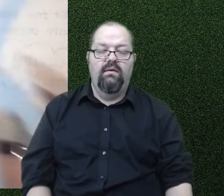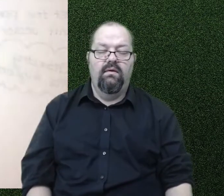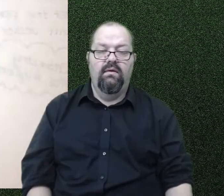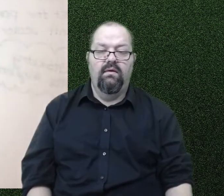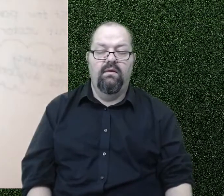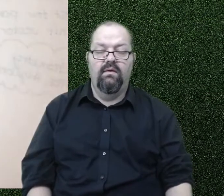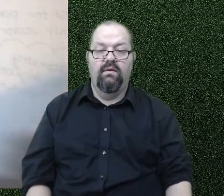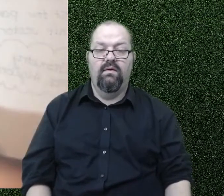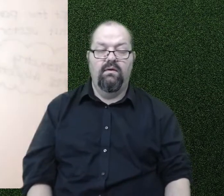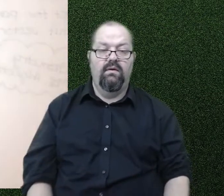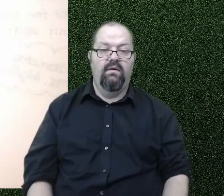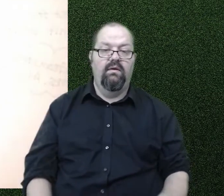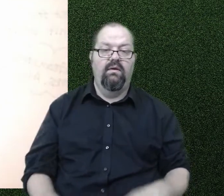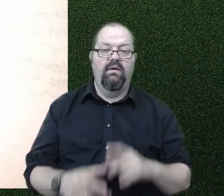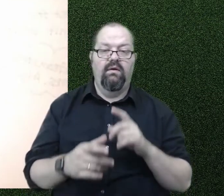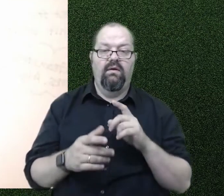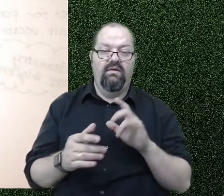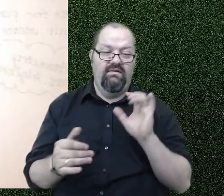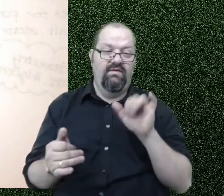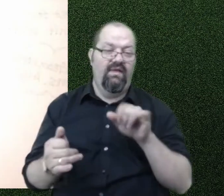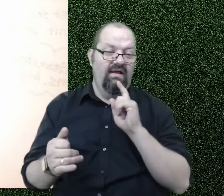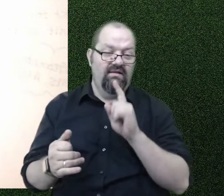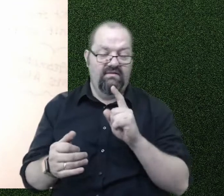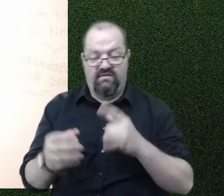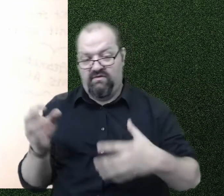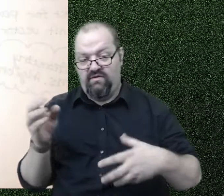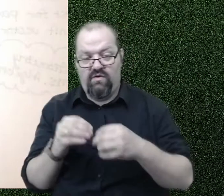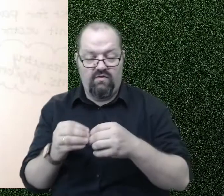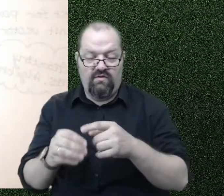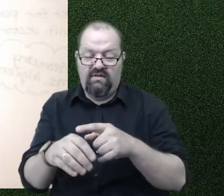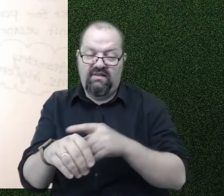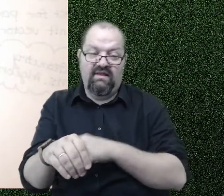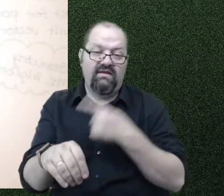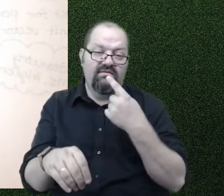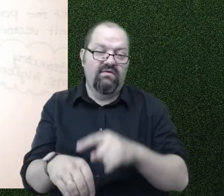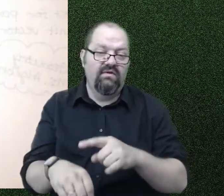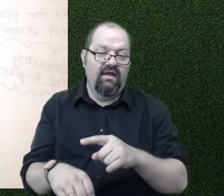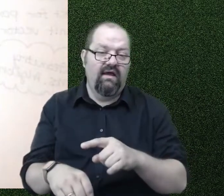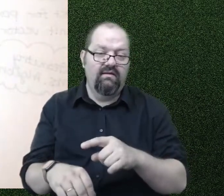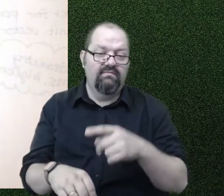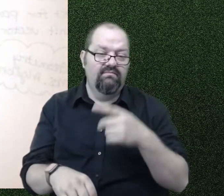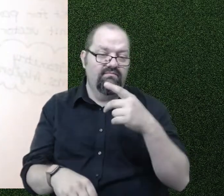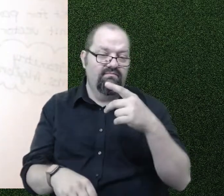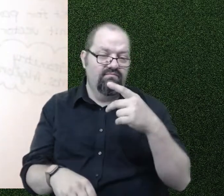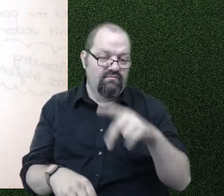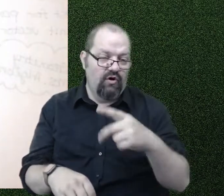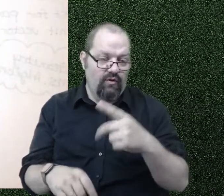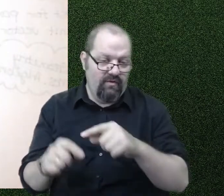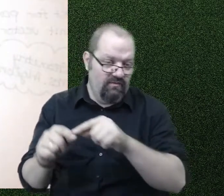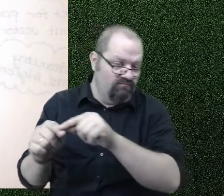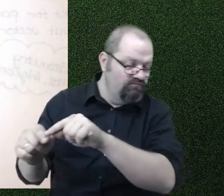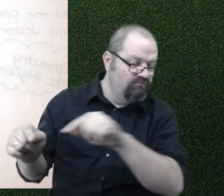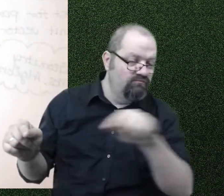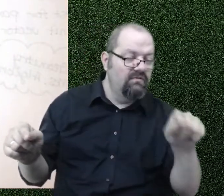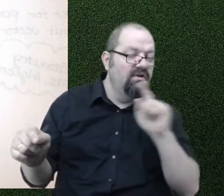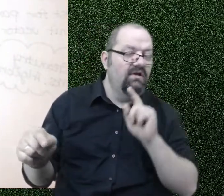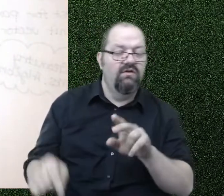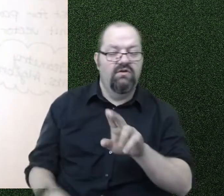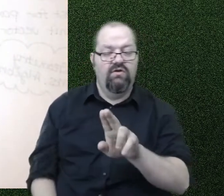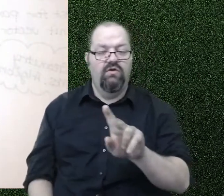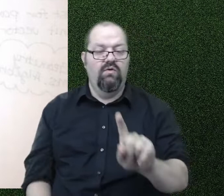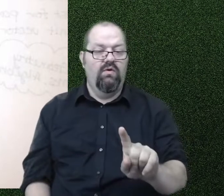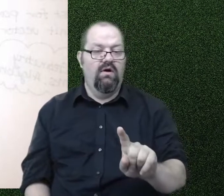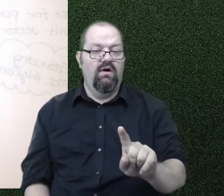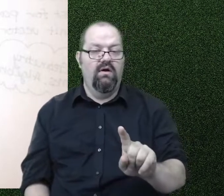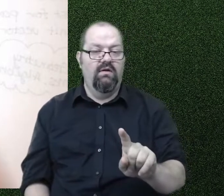That's the length of this component of this purple vector. That's u1, whoops,